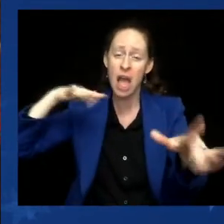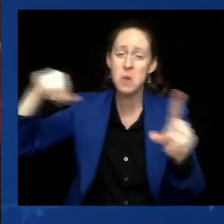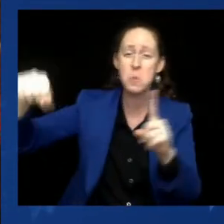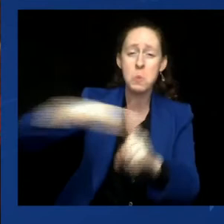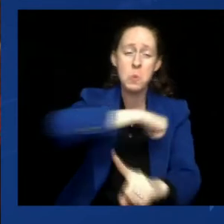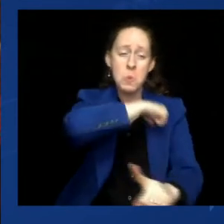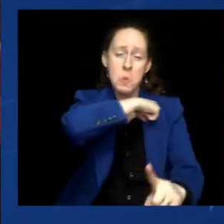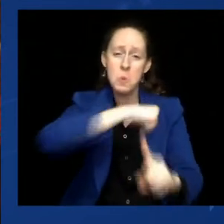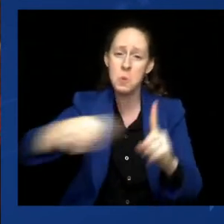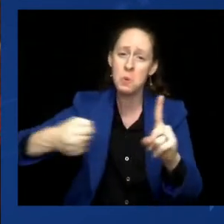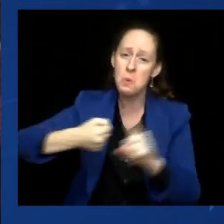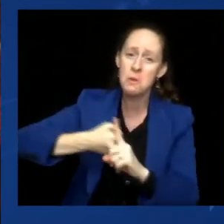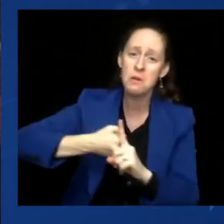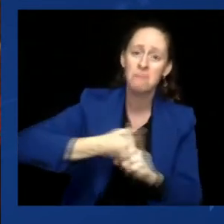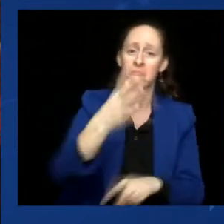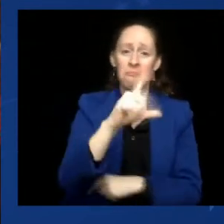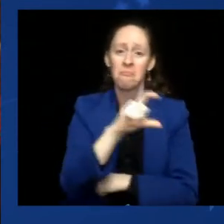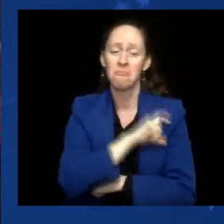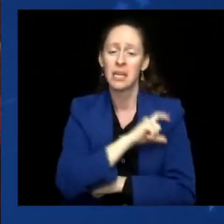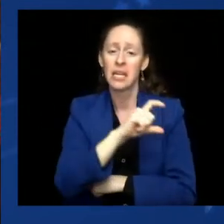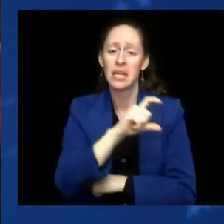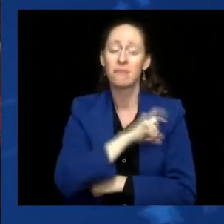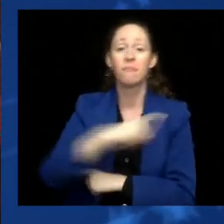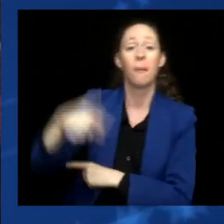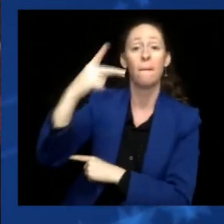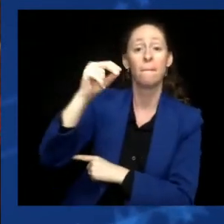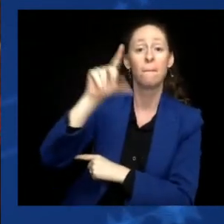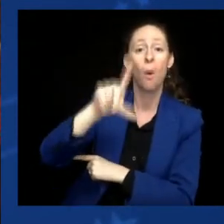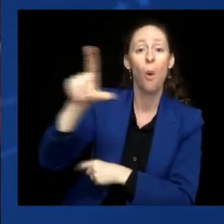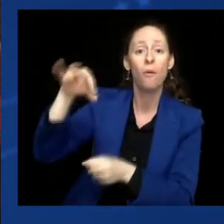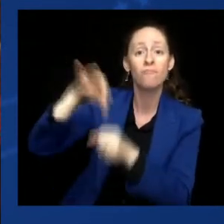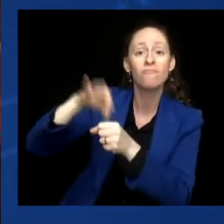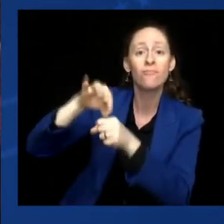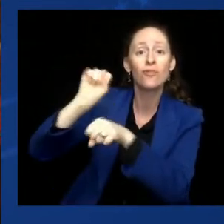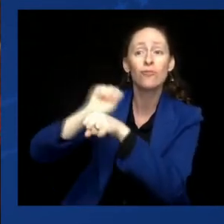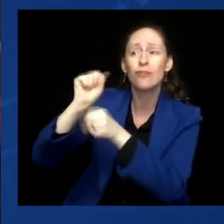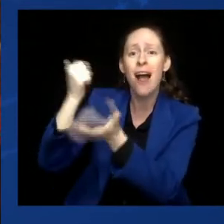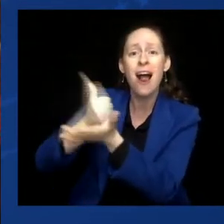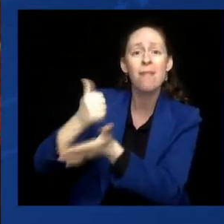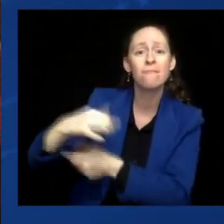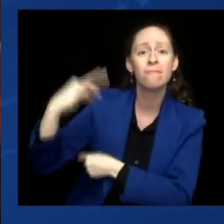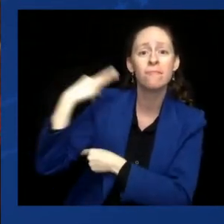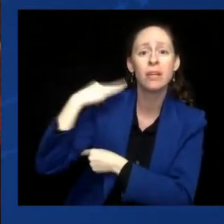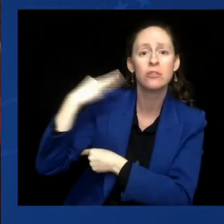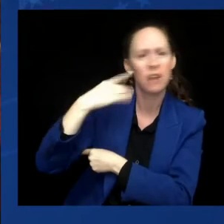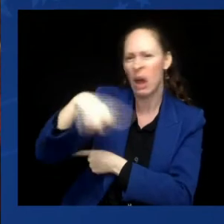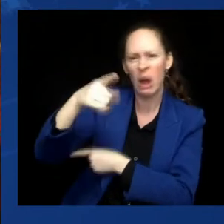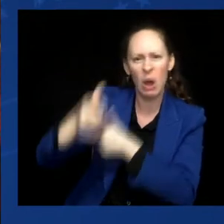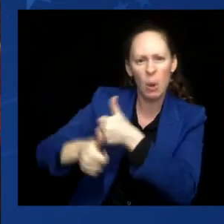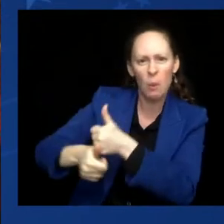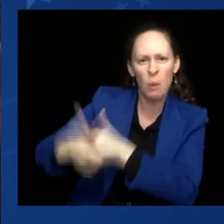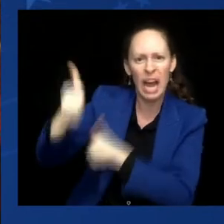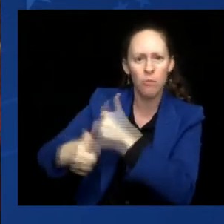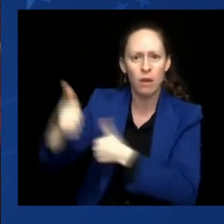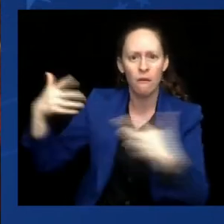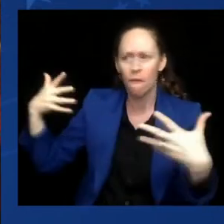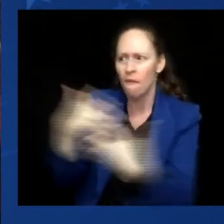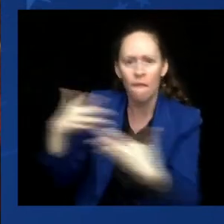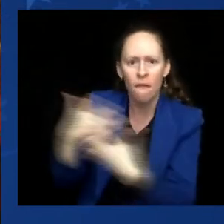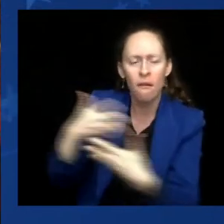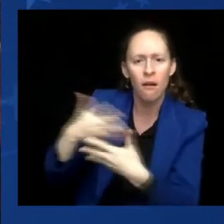parties, subject to intimidation and death threats. And can you believe it? FBI